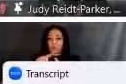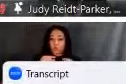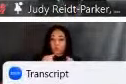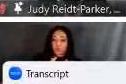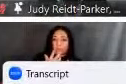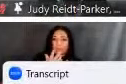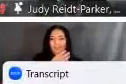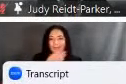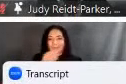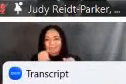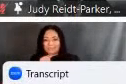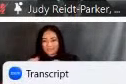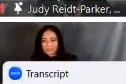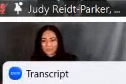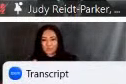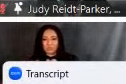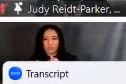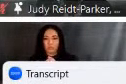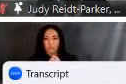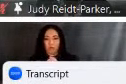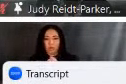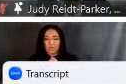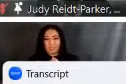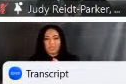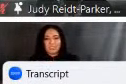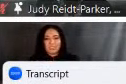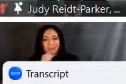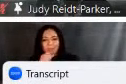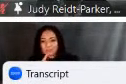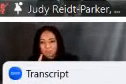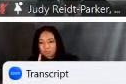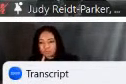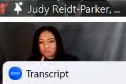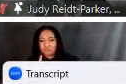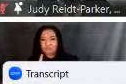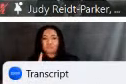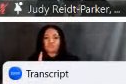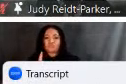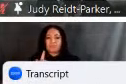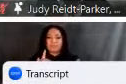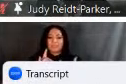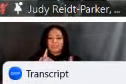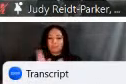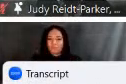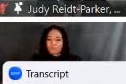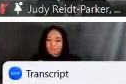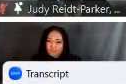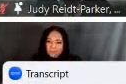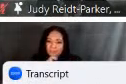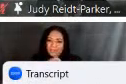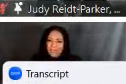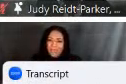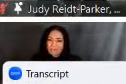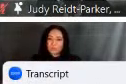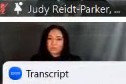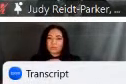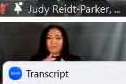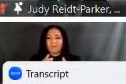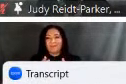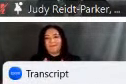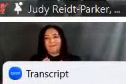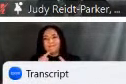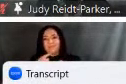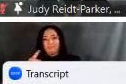and individualized support, not to mention the absence of dedicated paid prep time to effectively promote